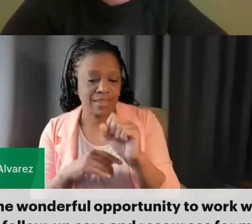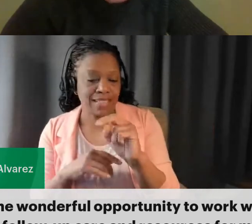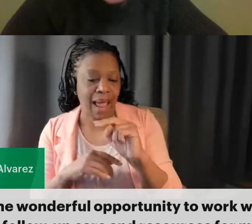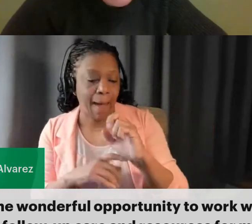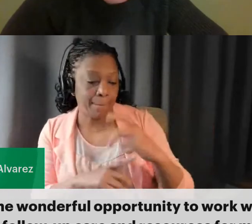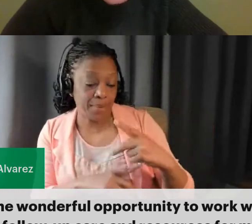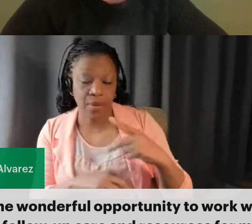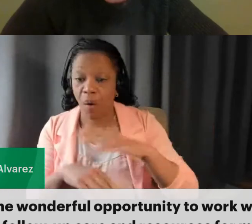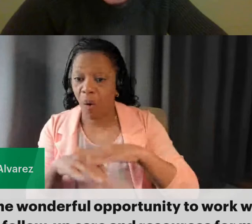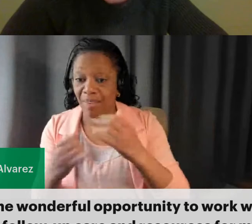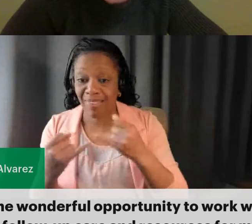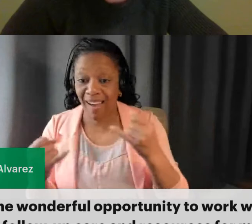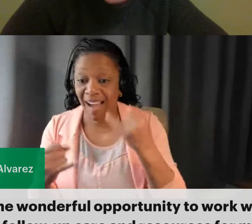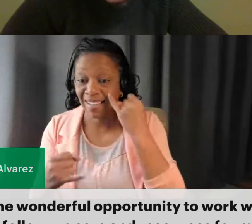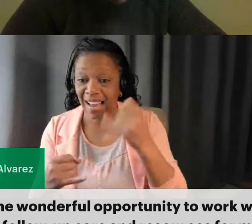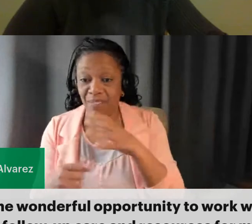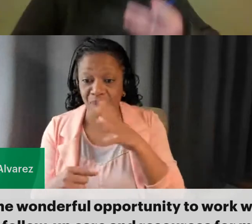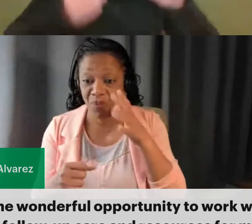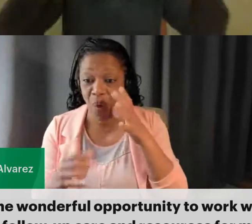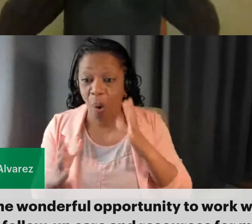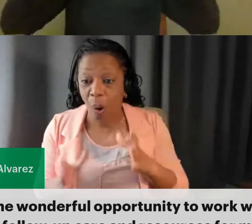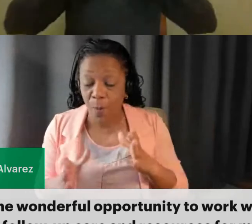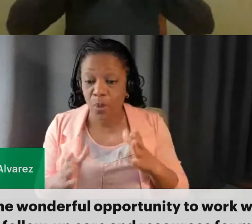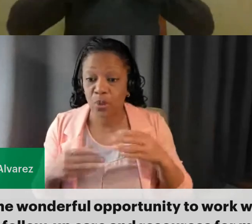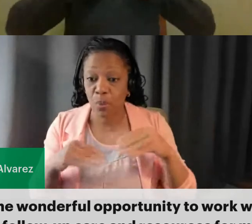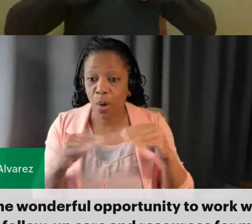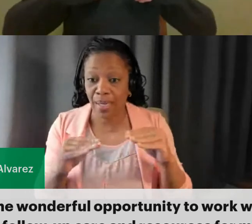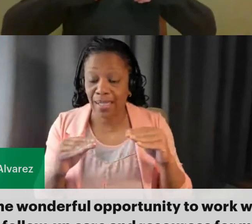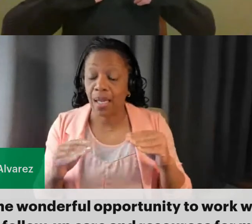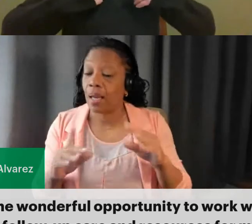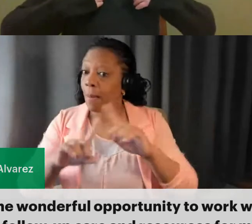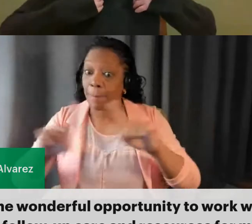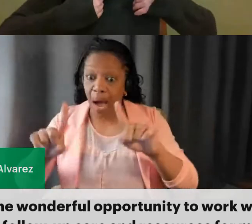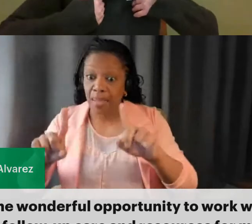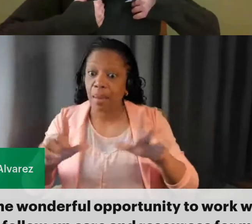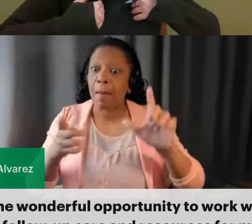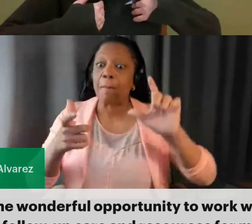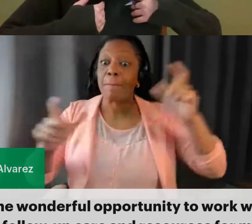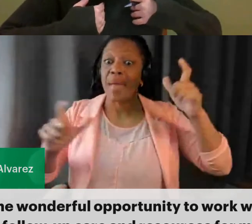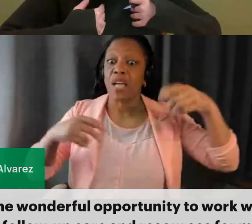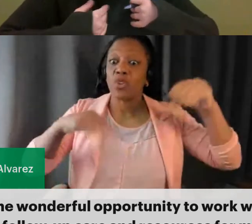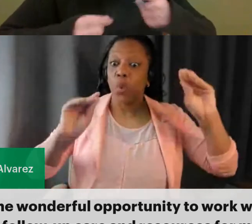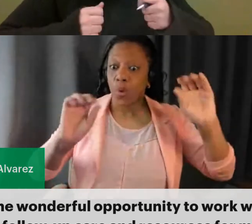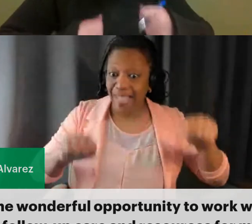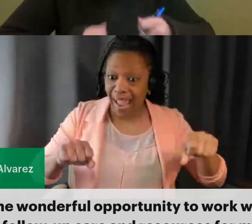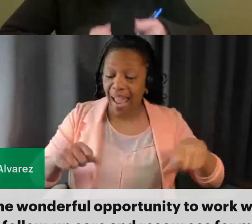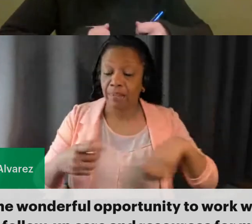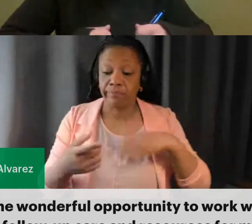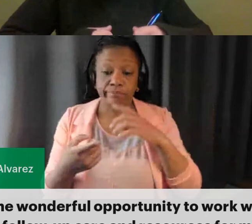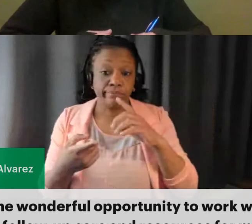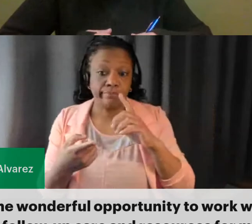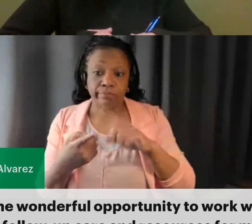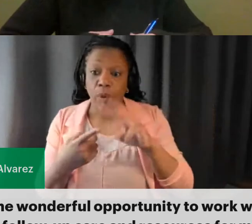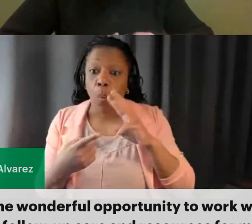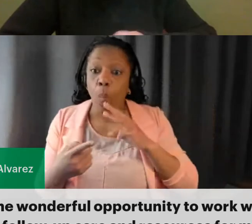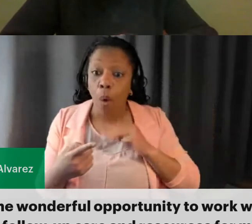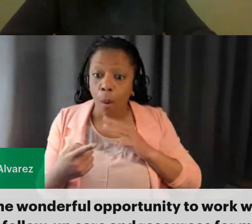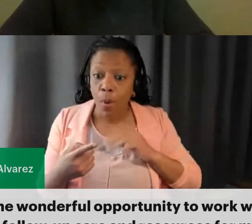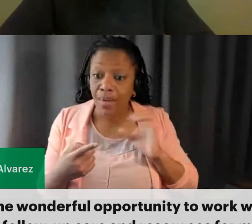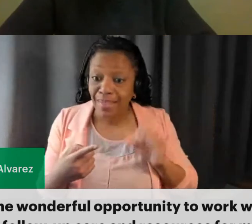can. It's 2022. Why we can't is very much a mystery to all of us, but it's something we're working